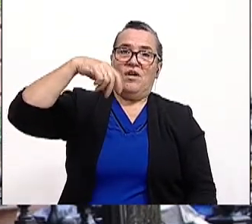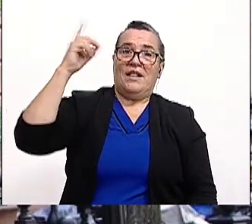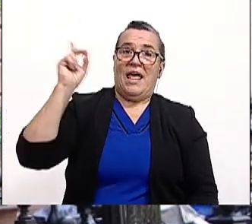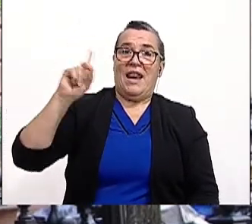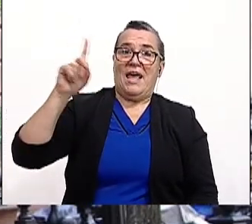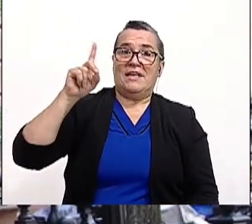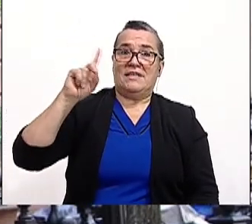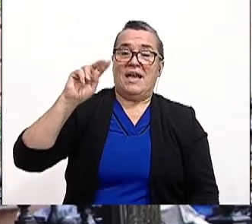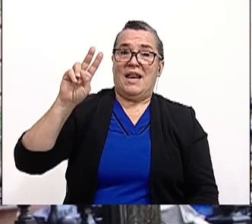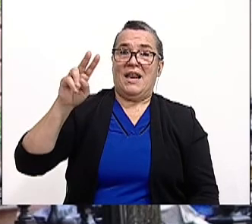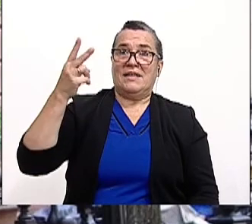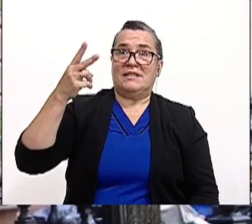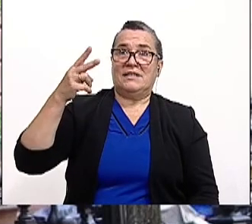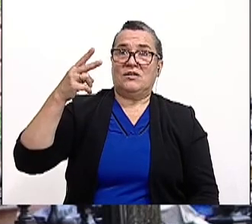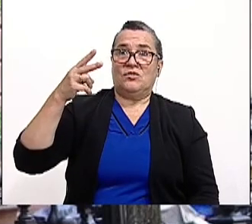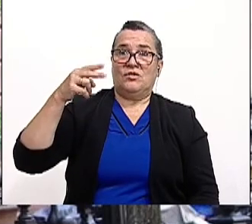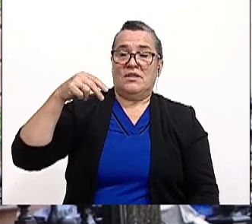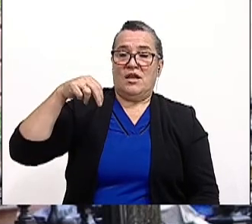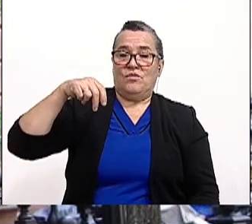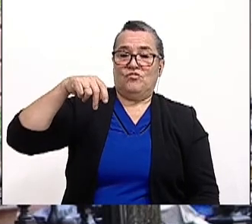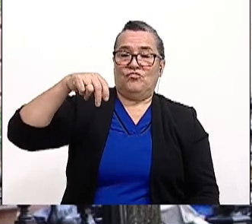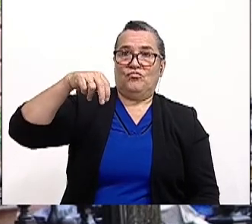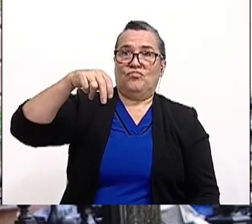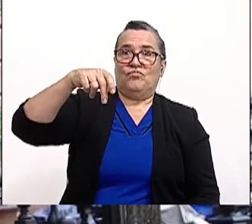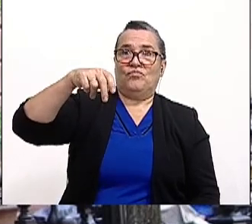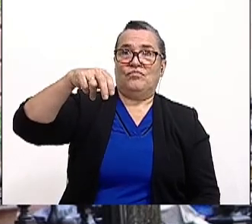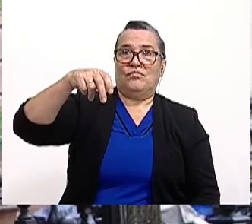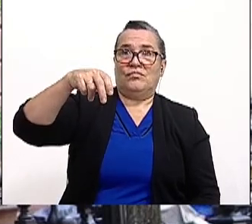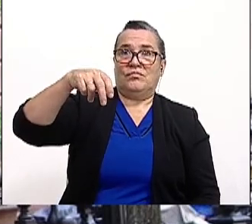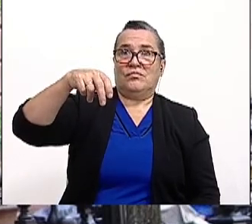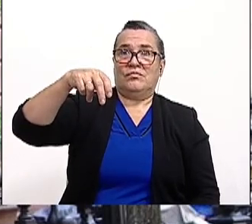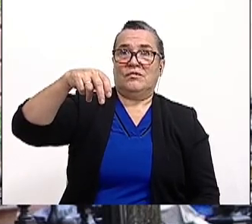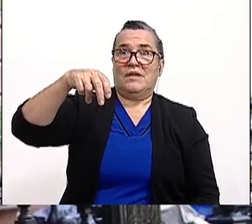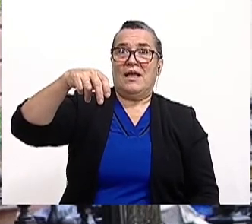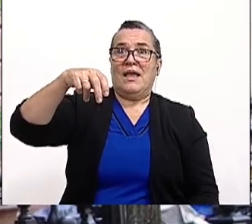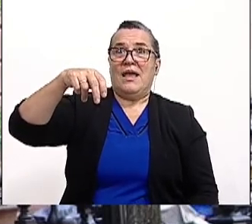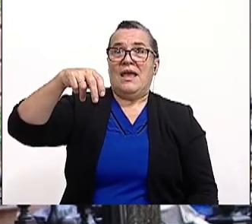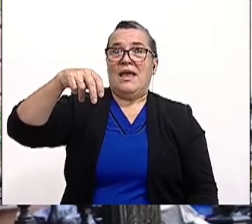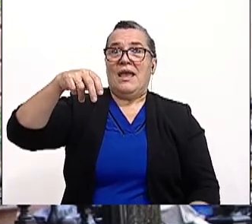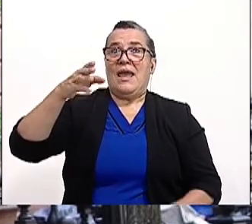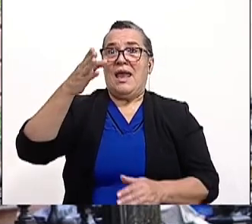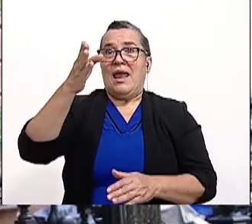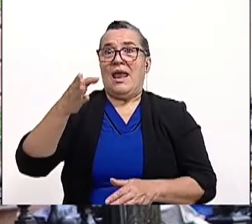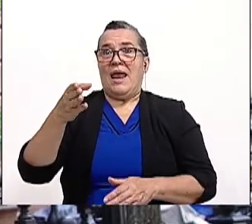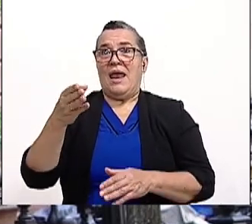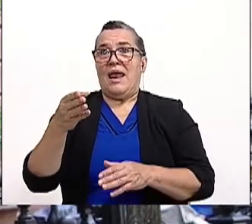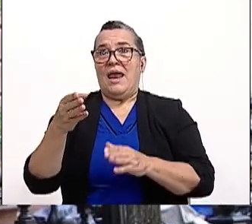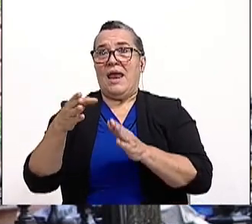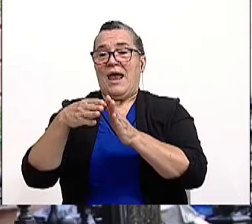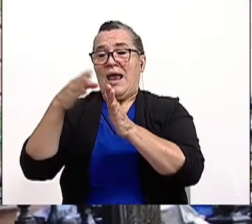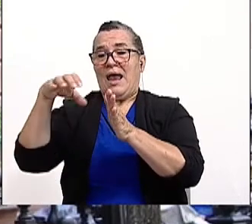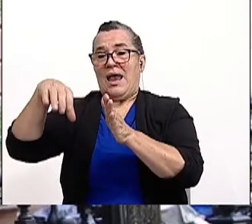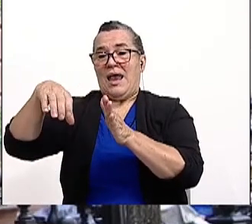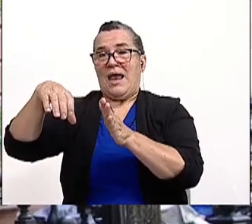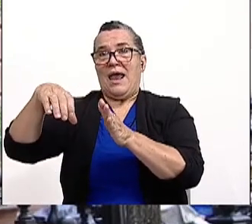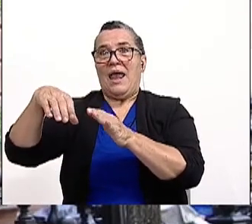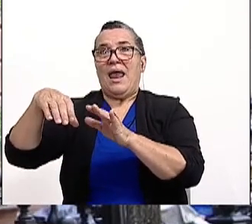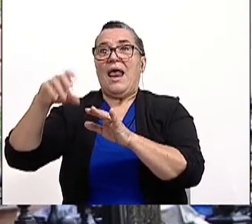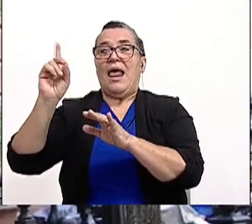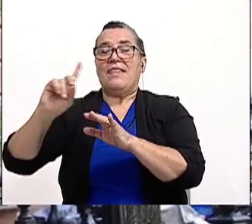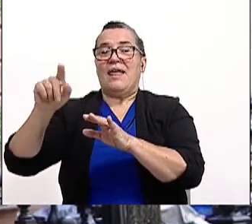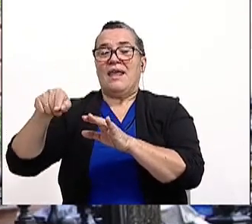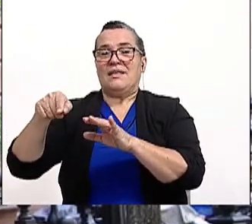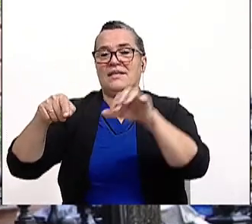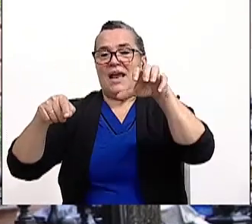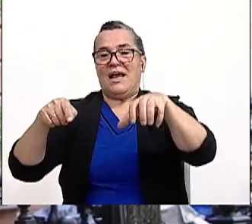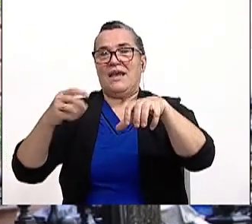on 2nd Street. It's on the right next to the flower shop. Okay, how